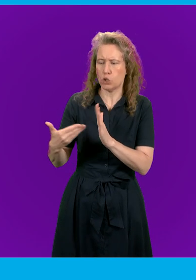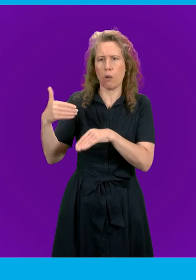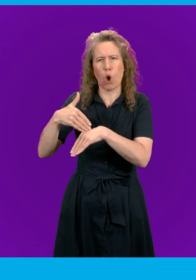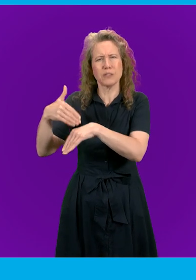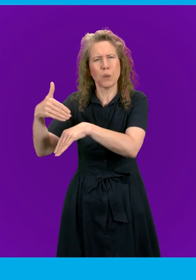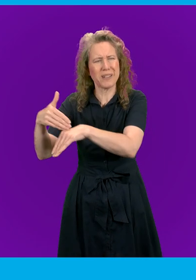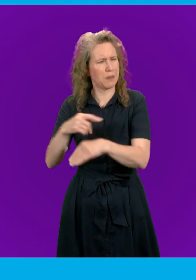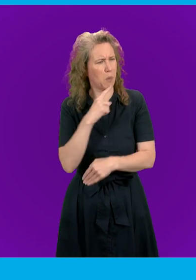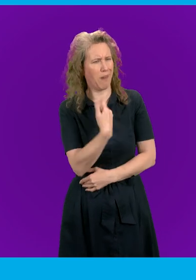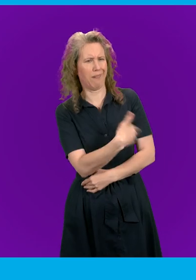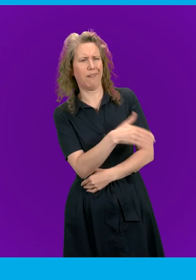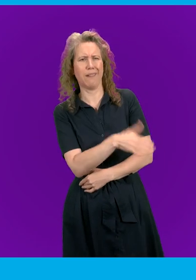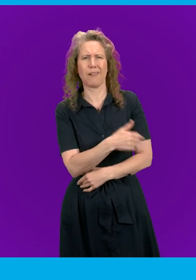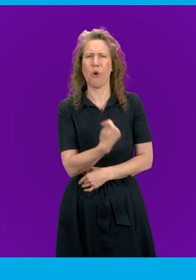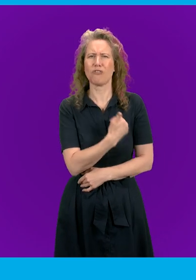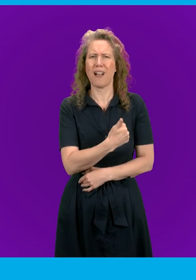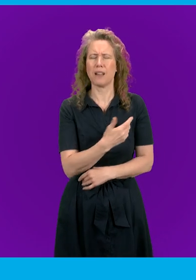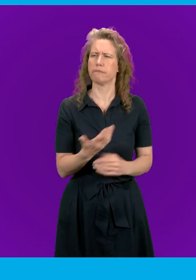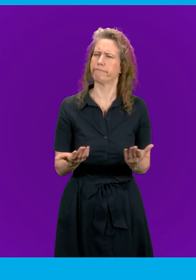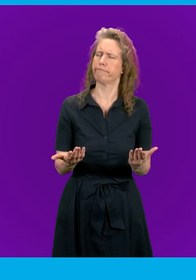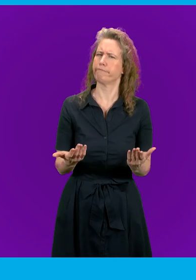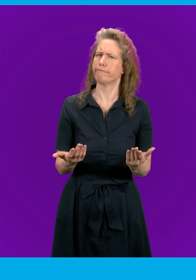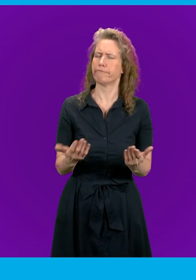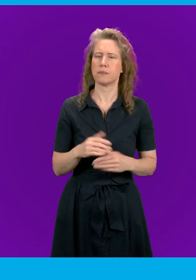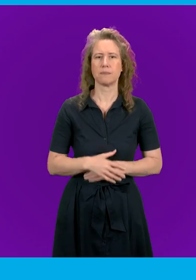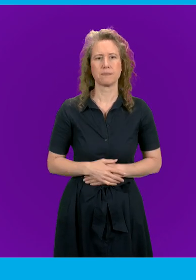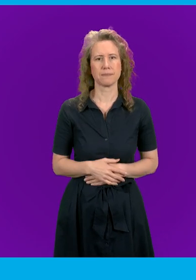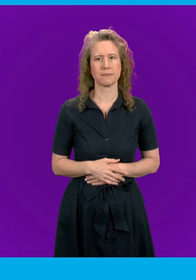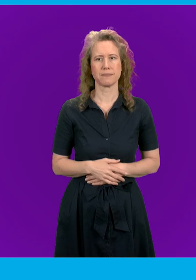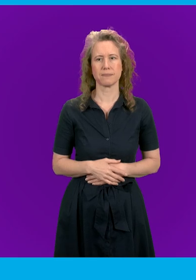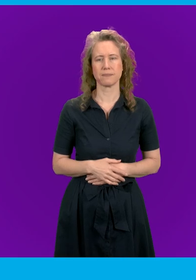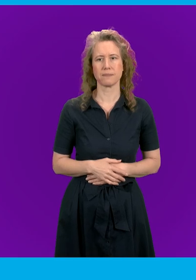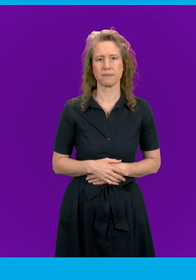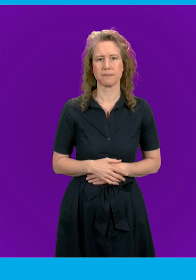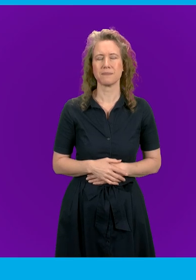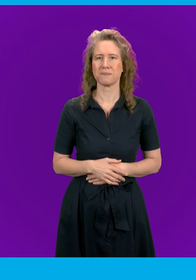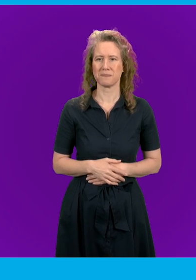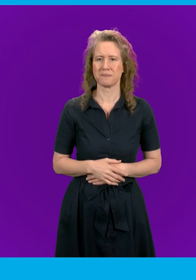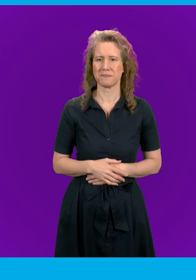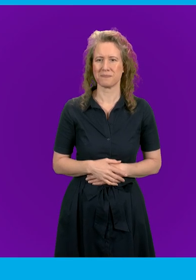know, what they've already experienced. So. Okay, brilliant.